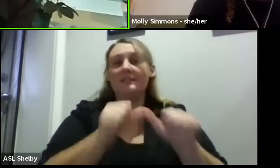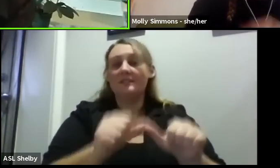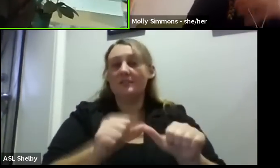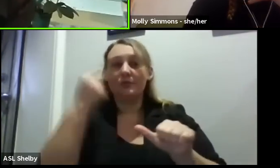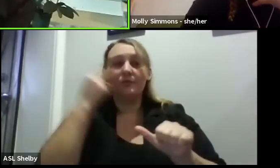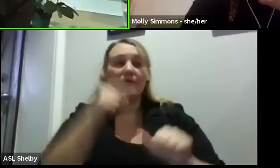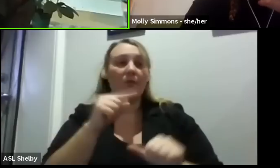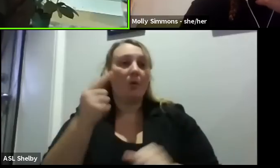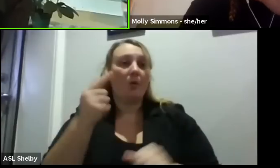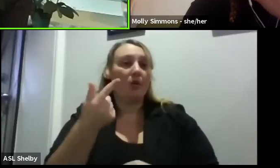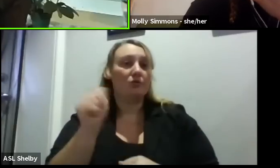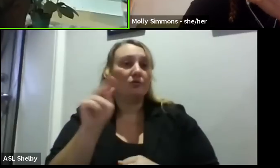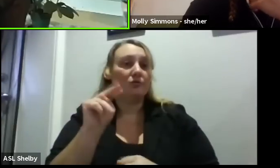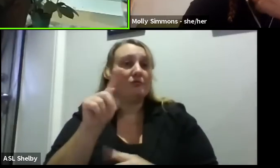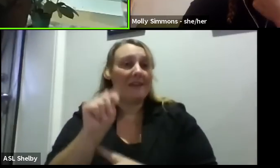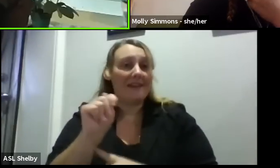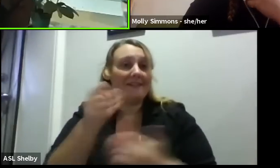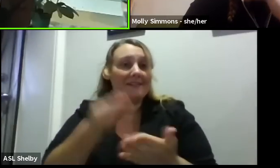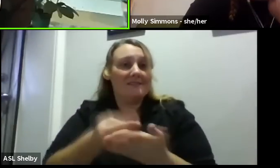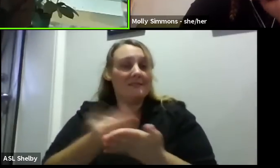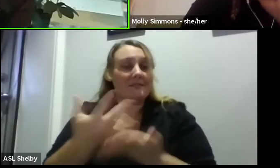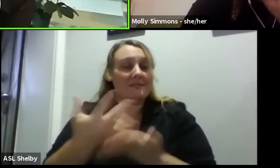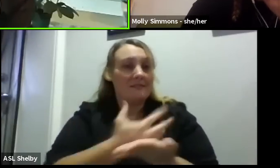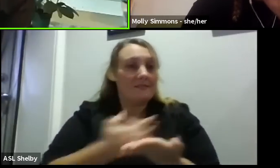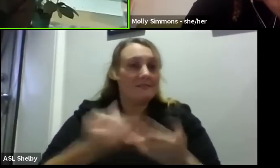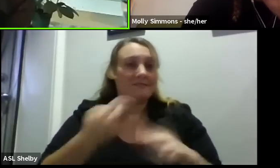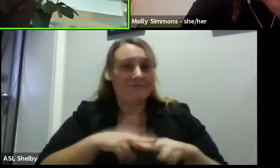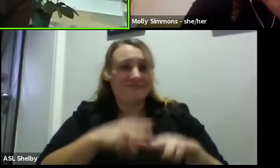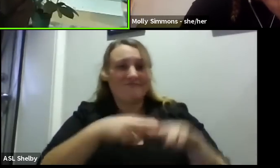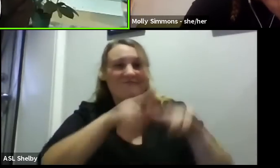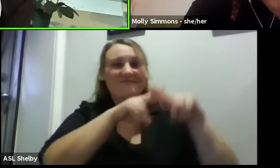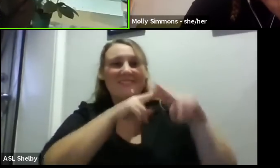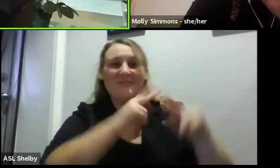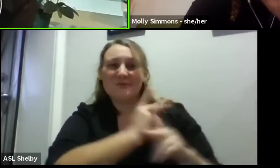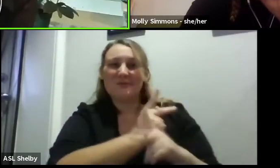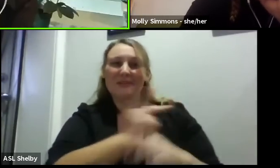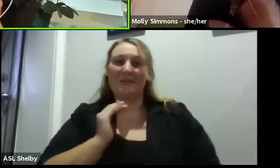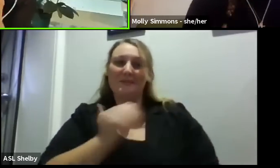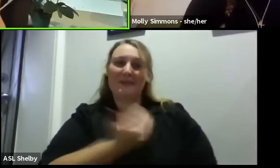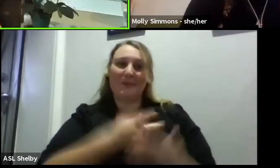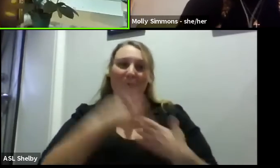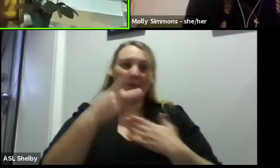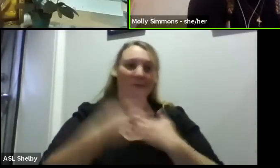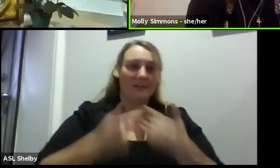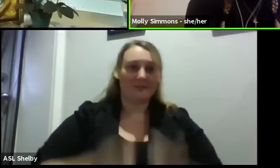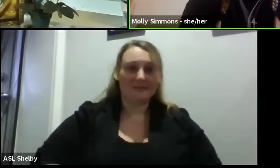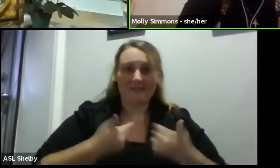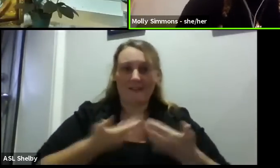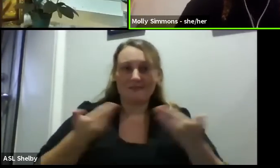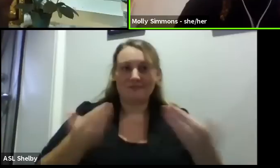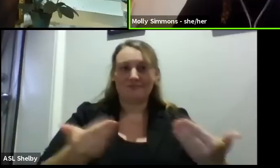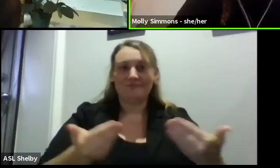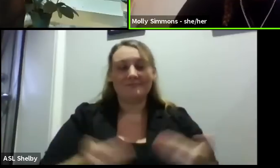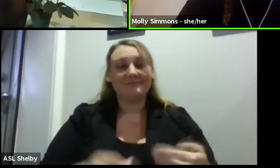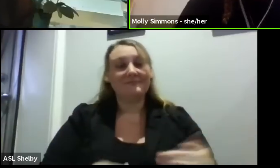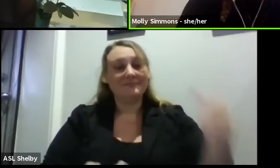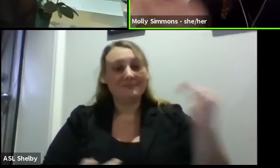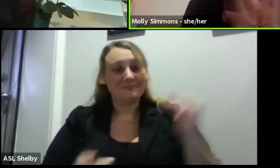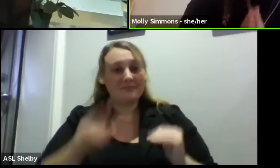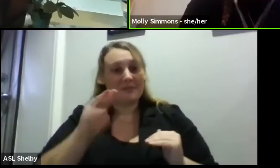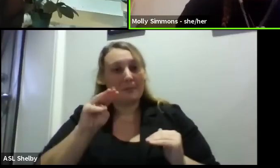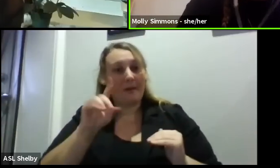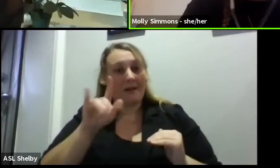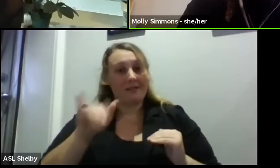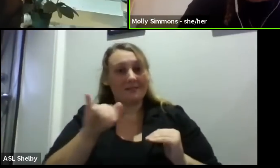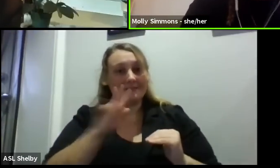and find new and creative ways to keep all of these programs alive and partnerships growing. We understand and embrace that we